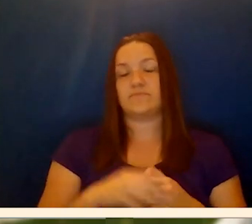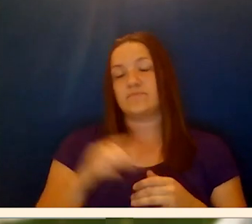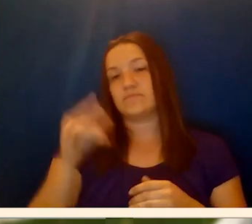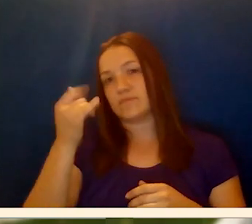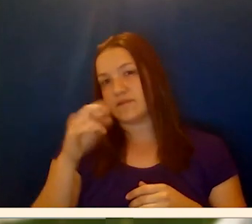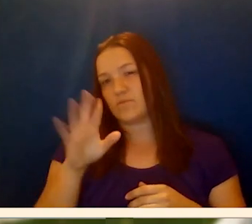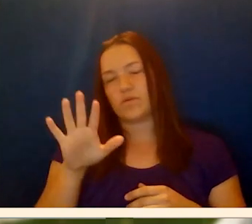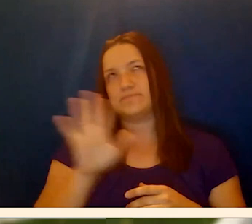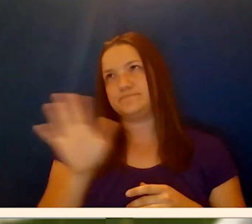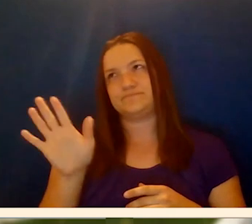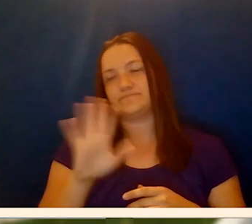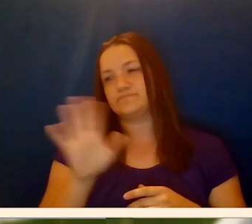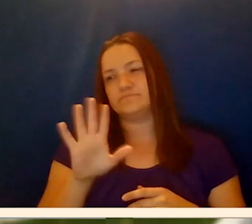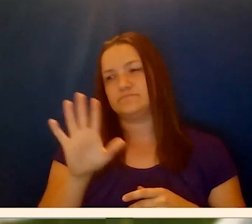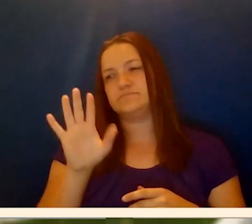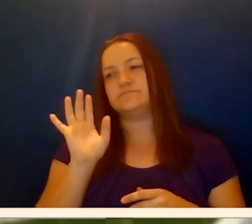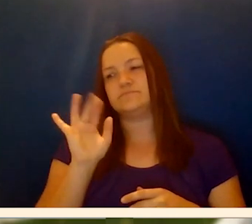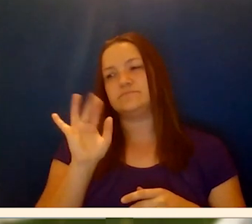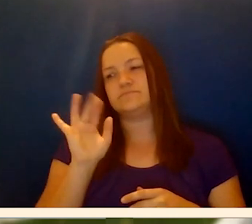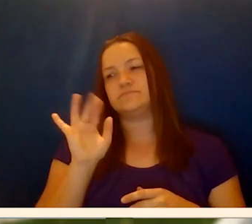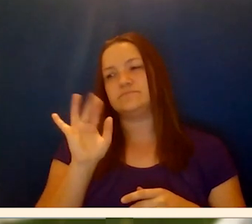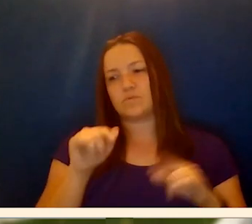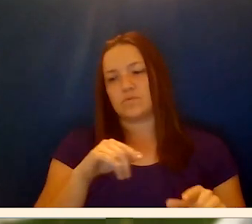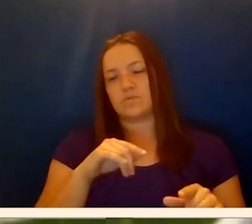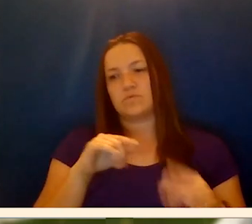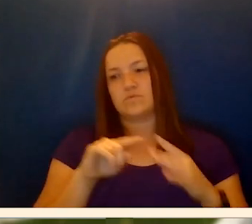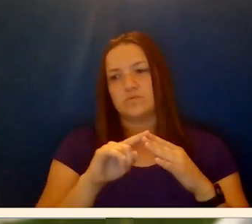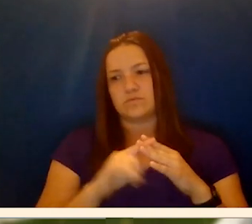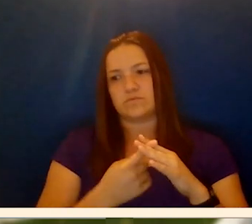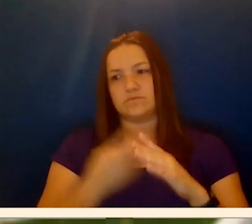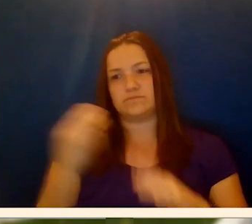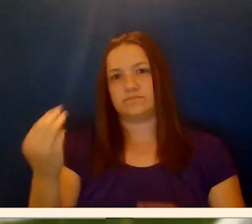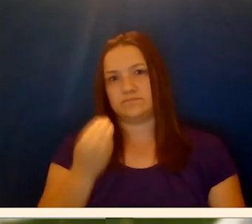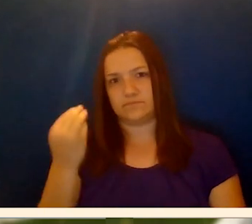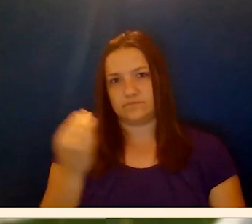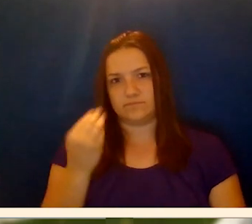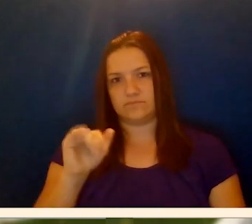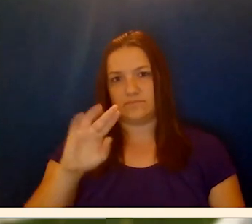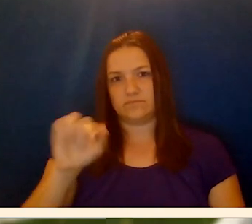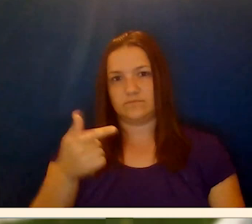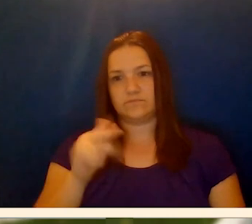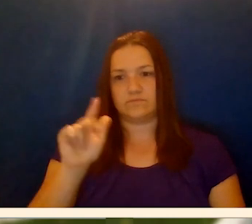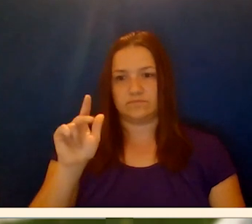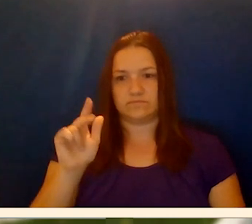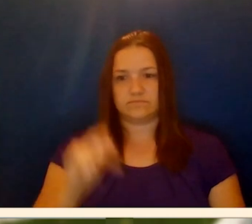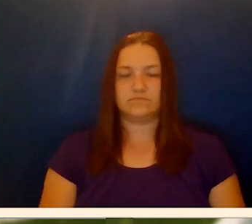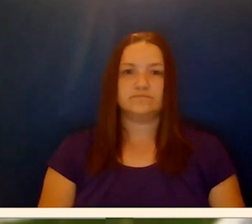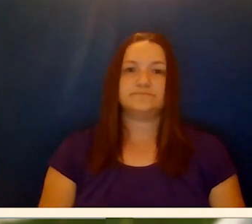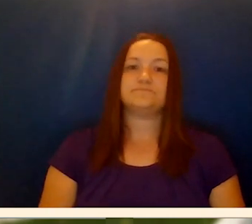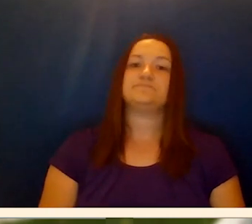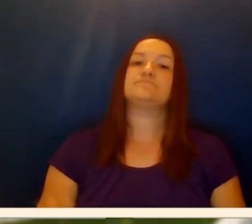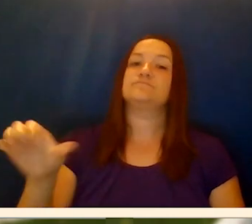executive order does go into effect Monday on August 23rd. Another order at the same time that was issued